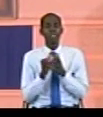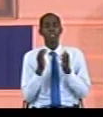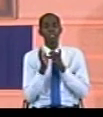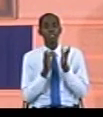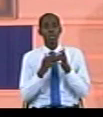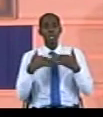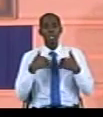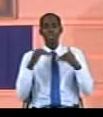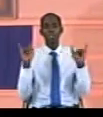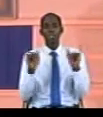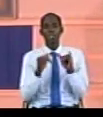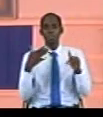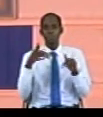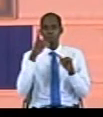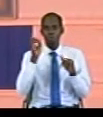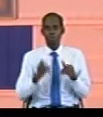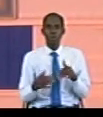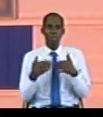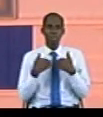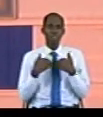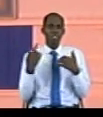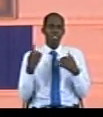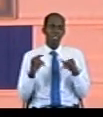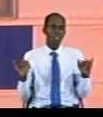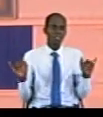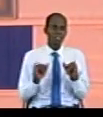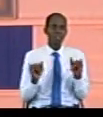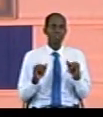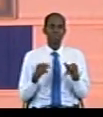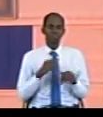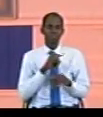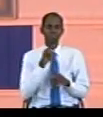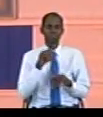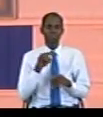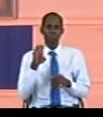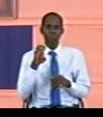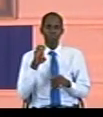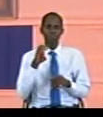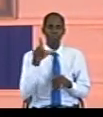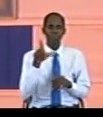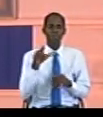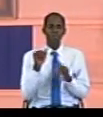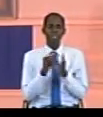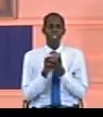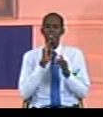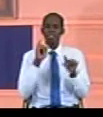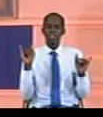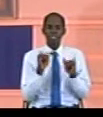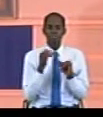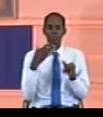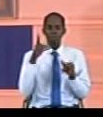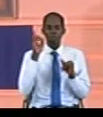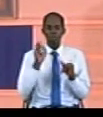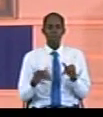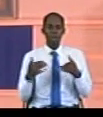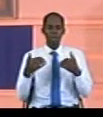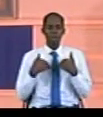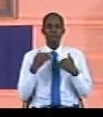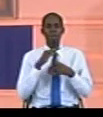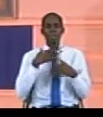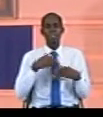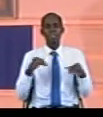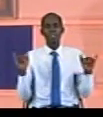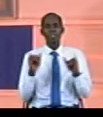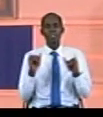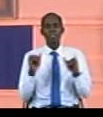same compassion you ought to have. The same zeal that Jesus had, that same zeal you ought to have. And the same devotion, consecration